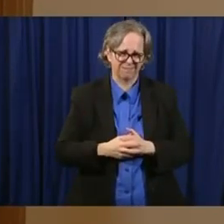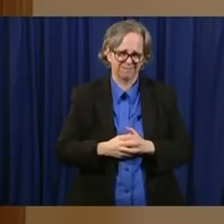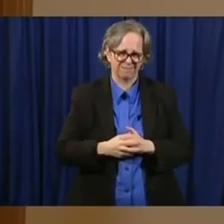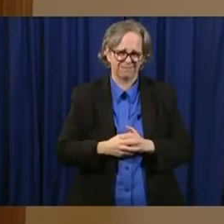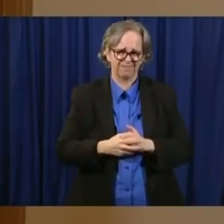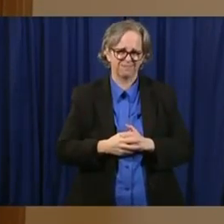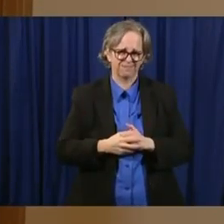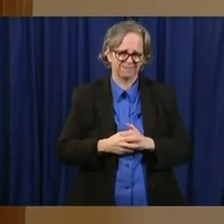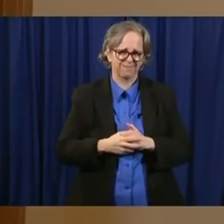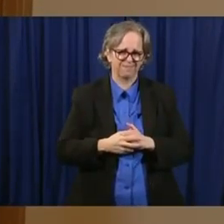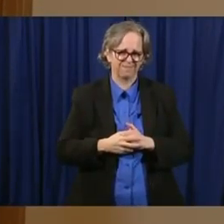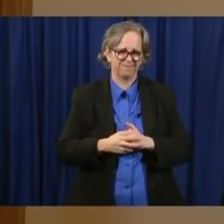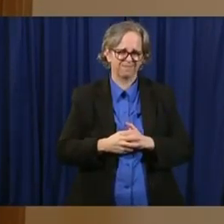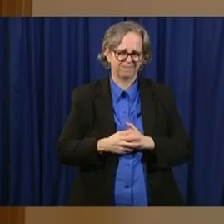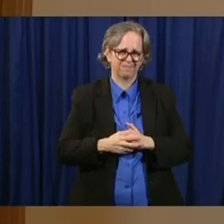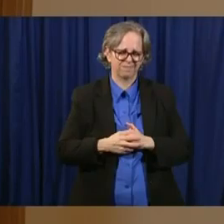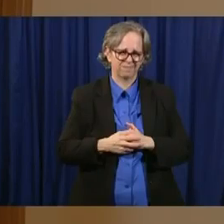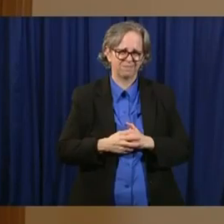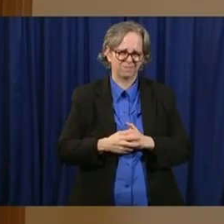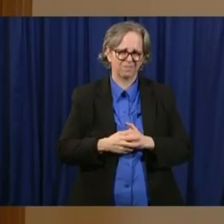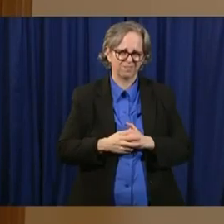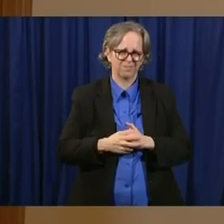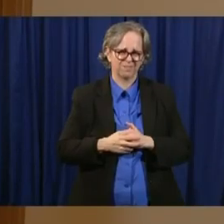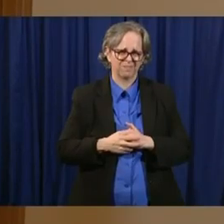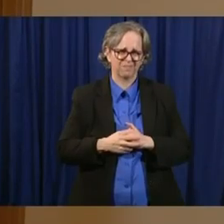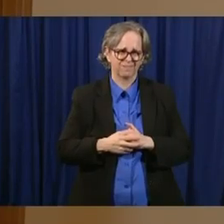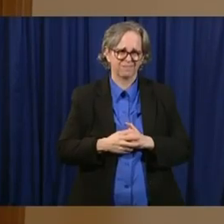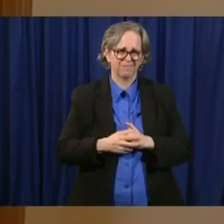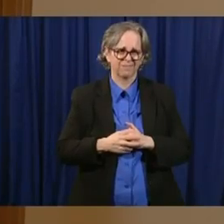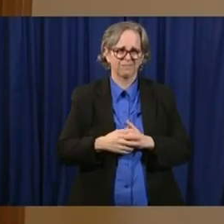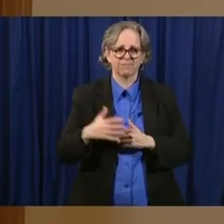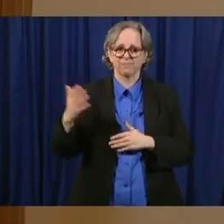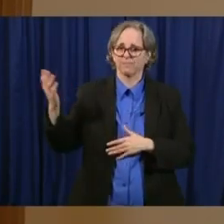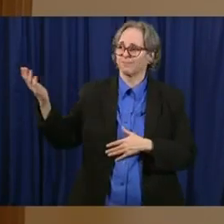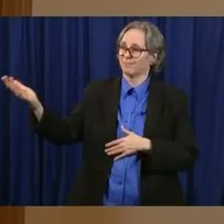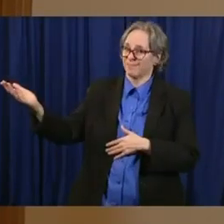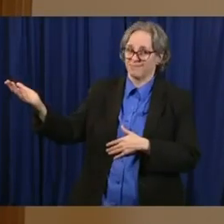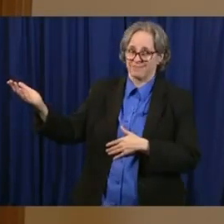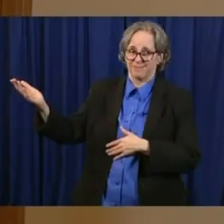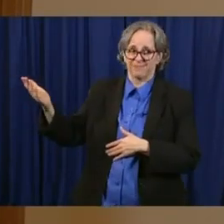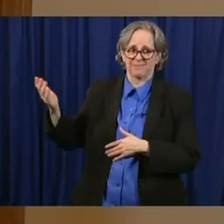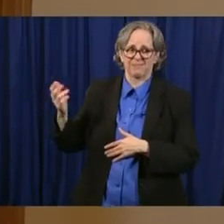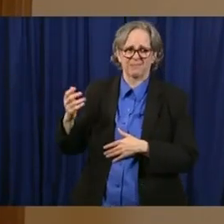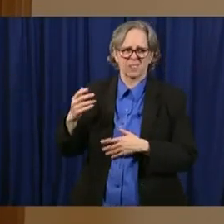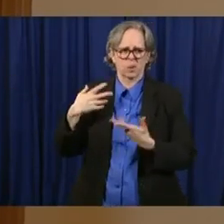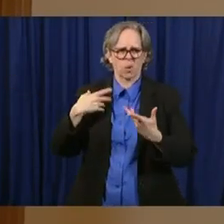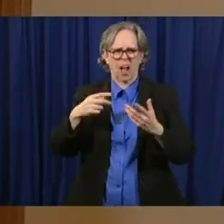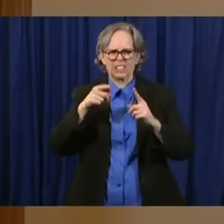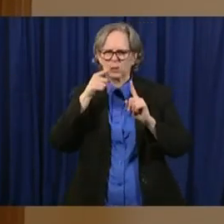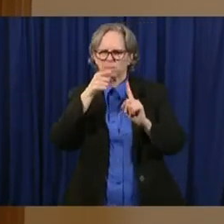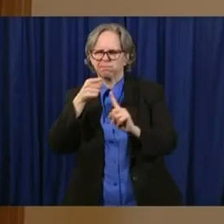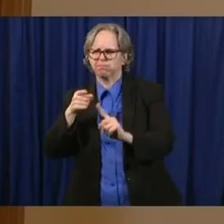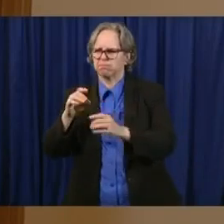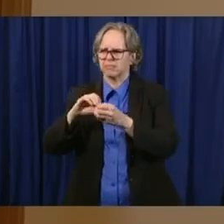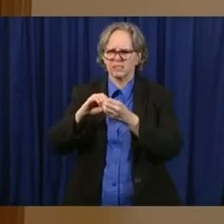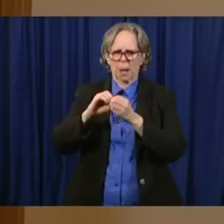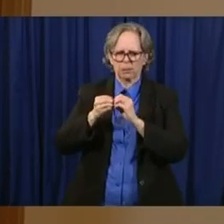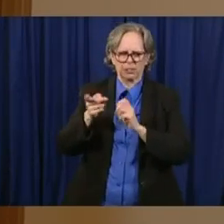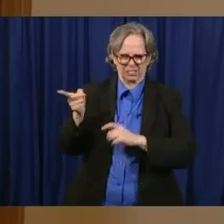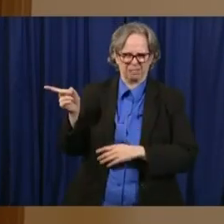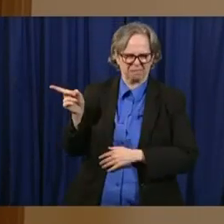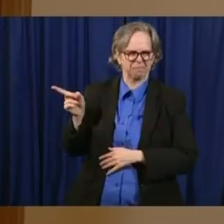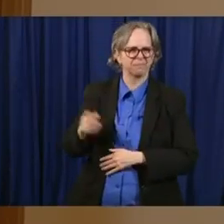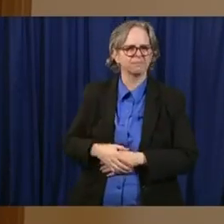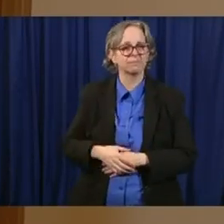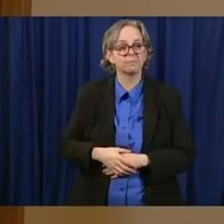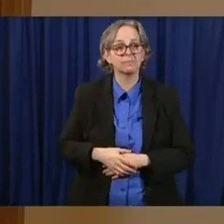COVID-19. Next slide, please. A couple things I'd like to point out. We do know that we have